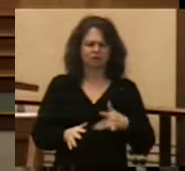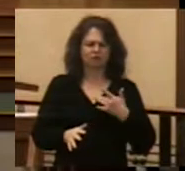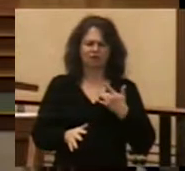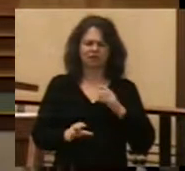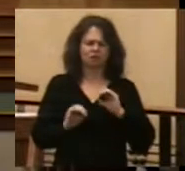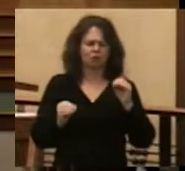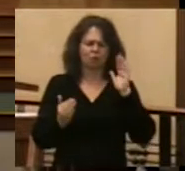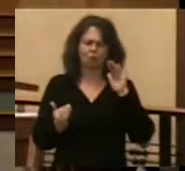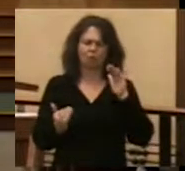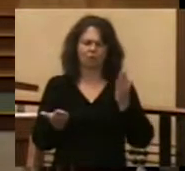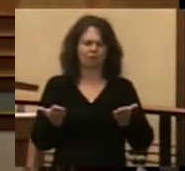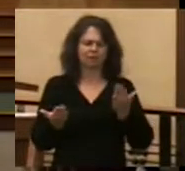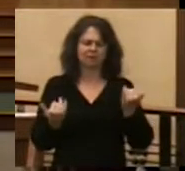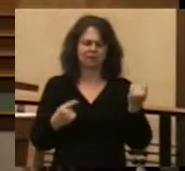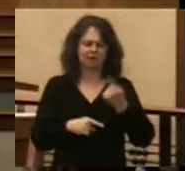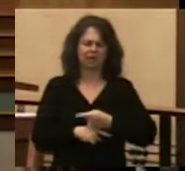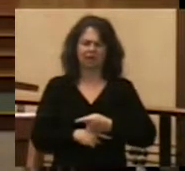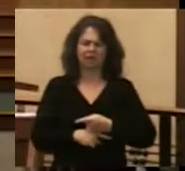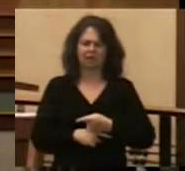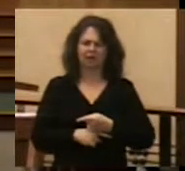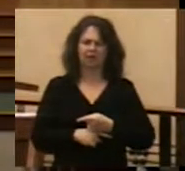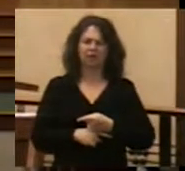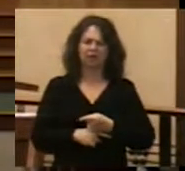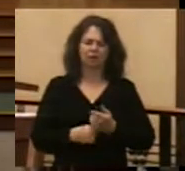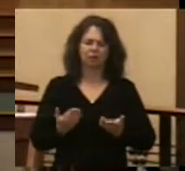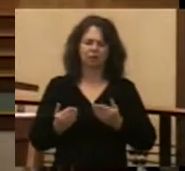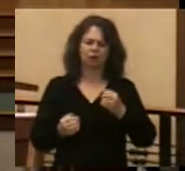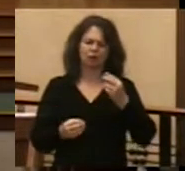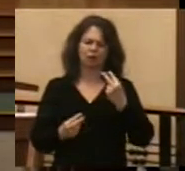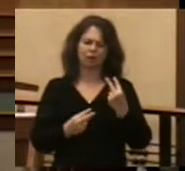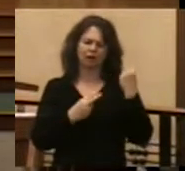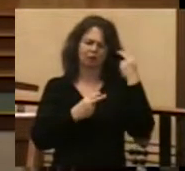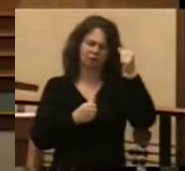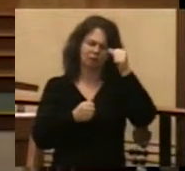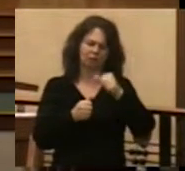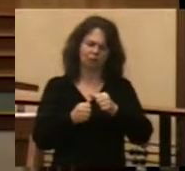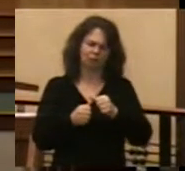time when that word came to you clearly.